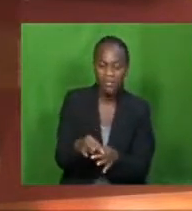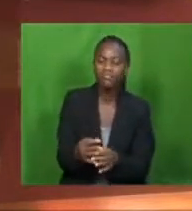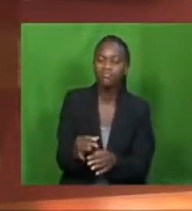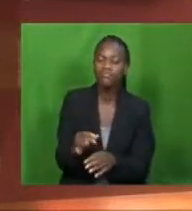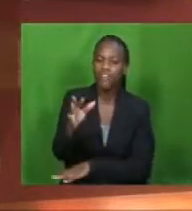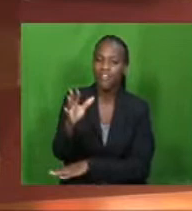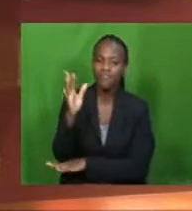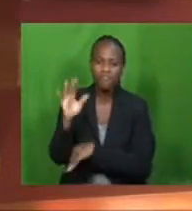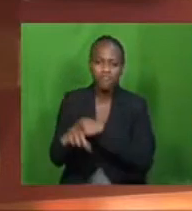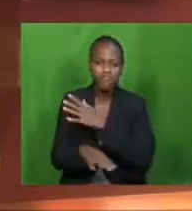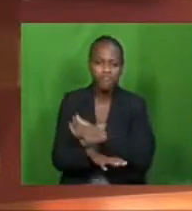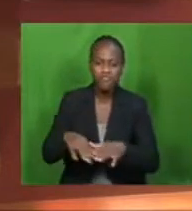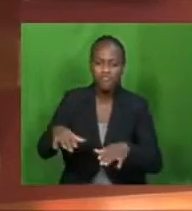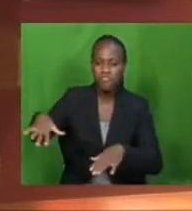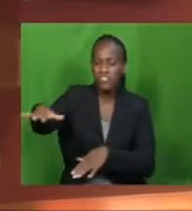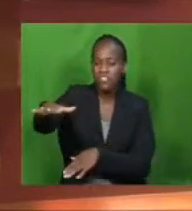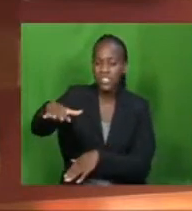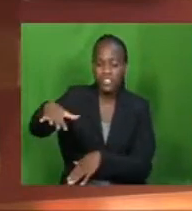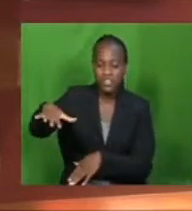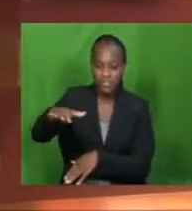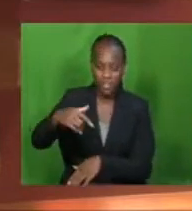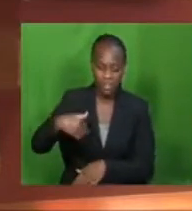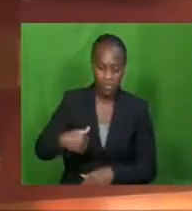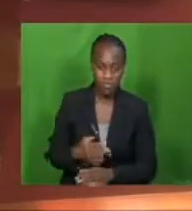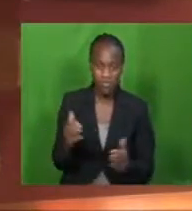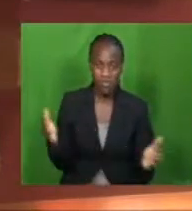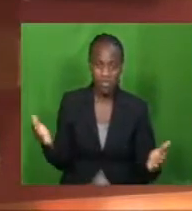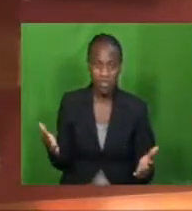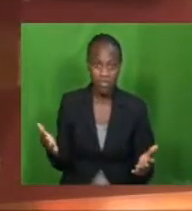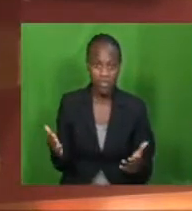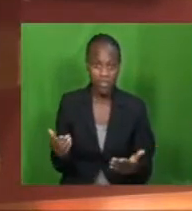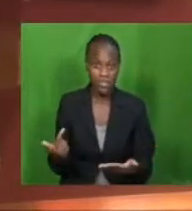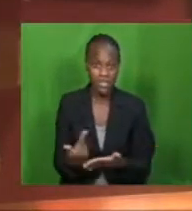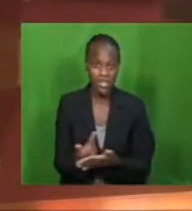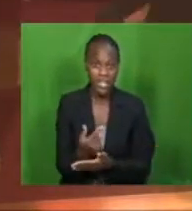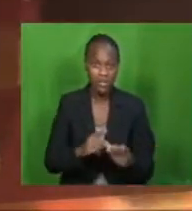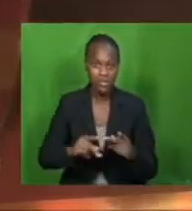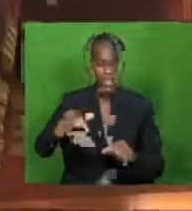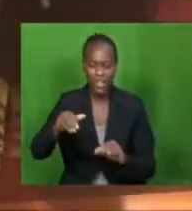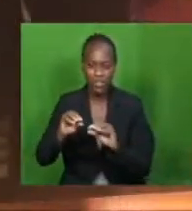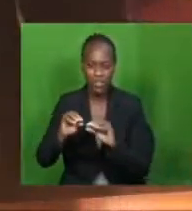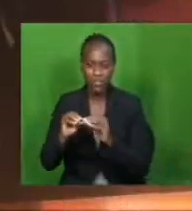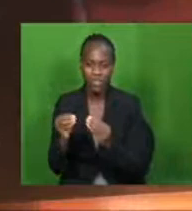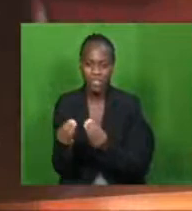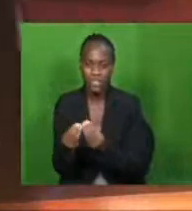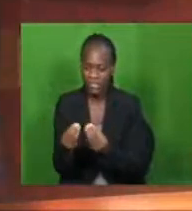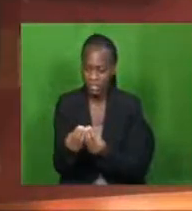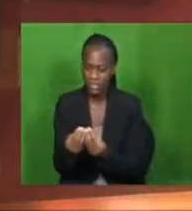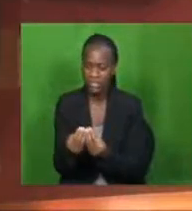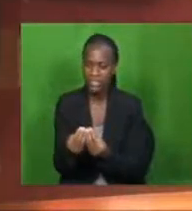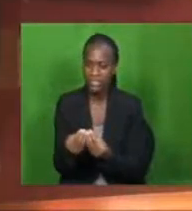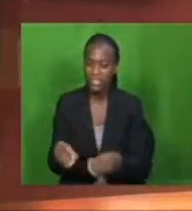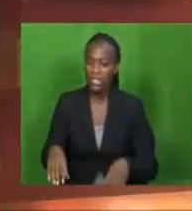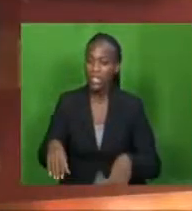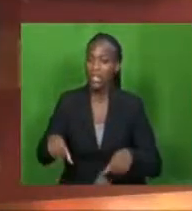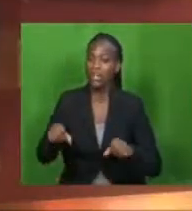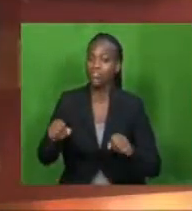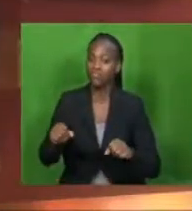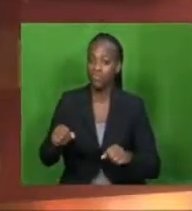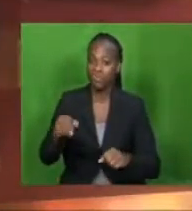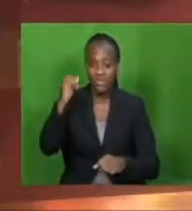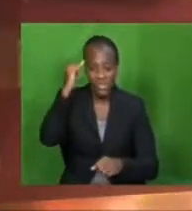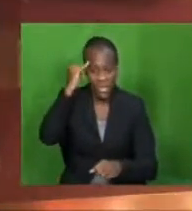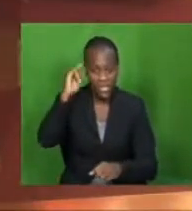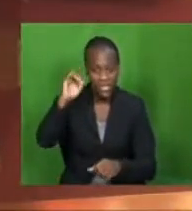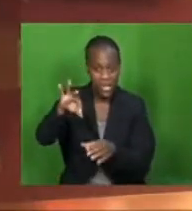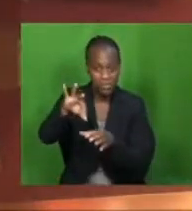in compartments. We encourage corporate Ghana and other organizations to adopt forest compartments for planting, and we